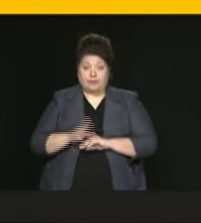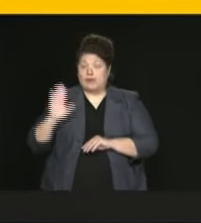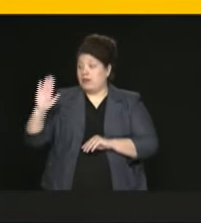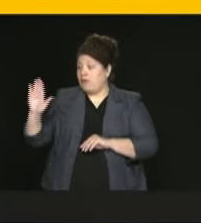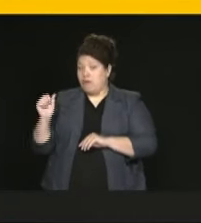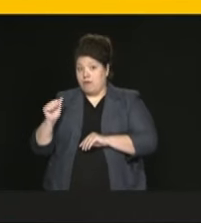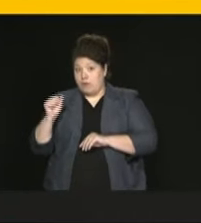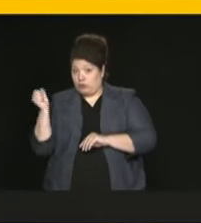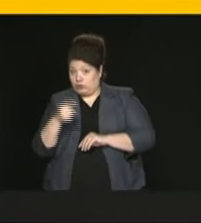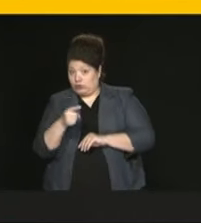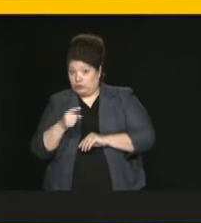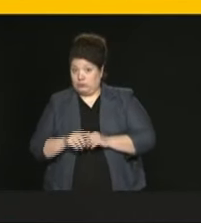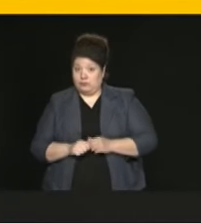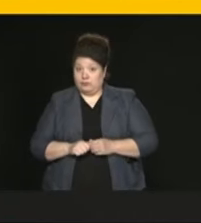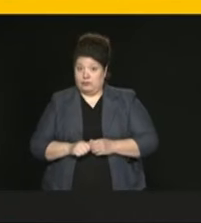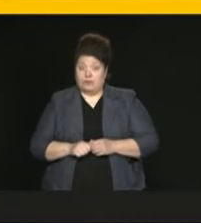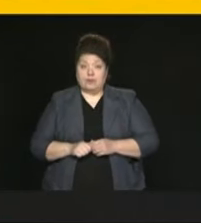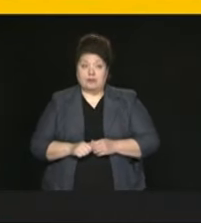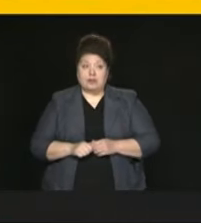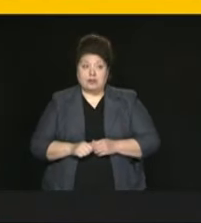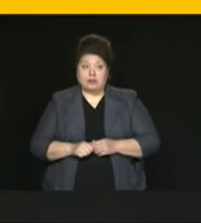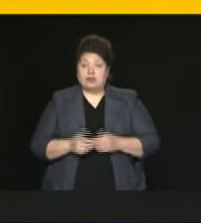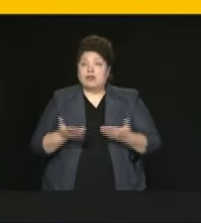Perhaps a second question for Minister Miller.